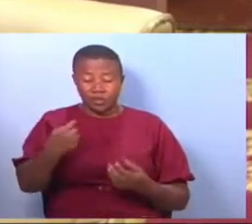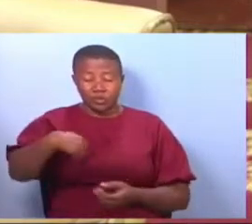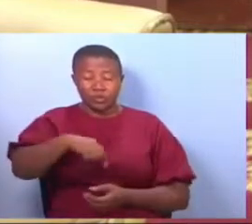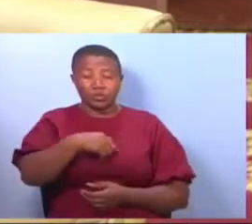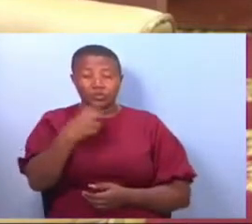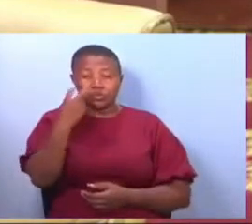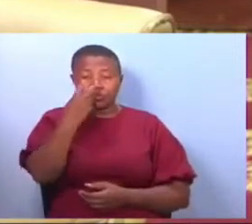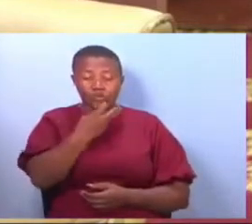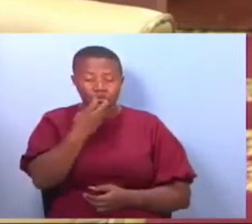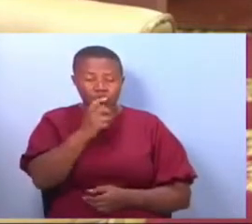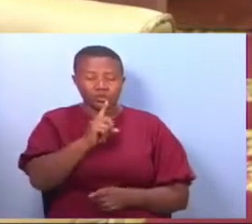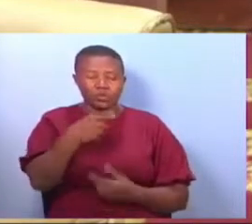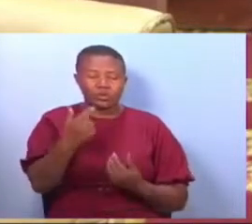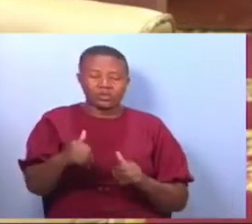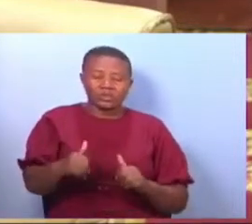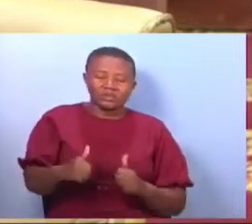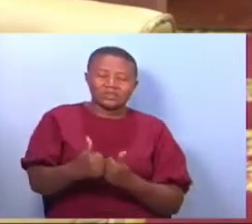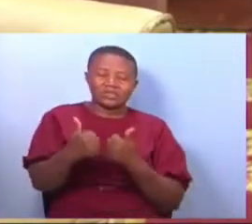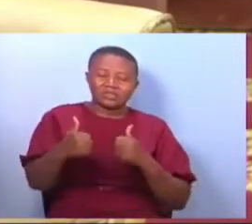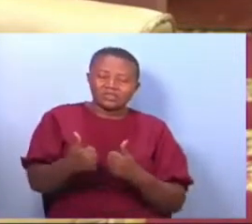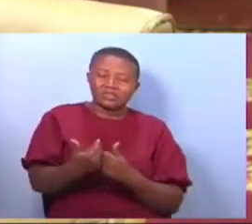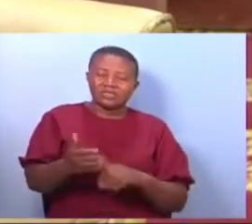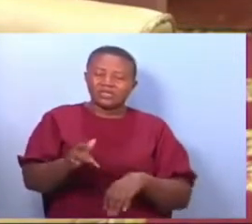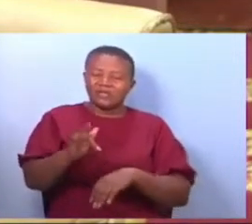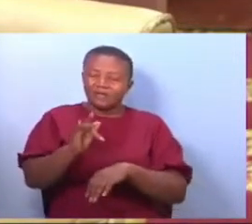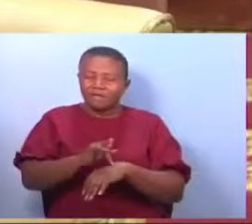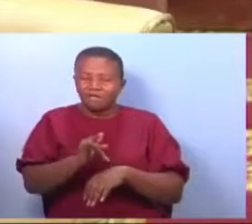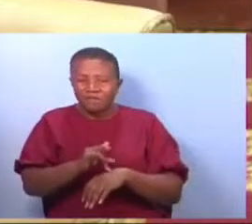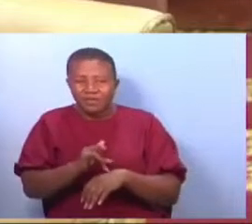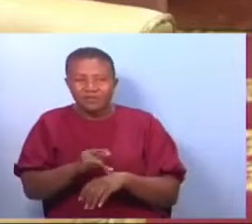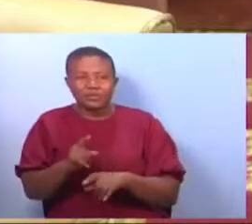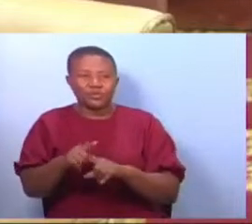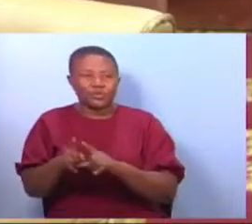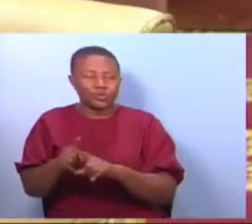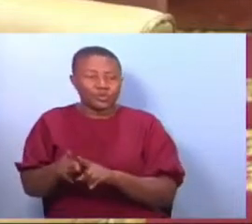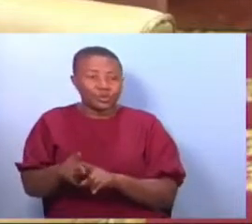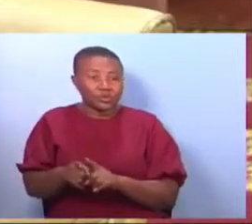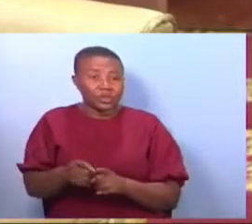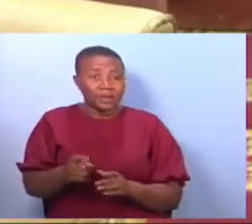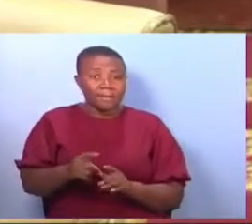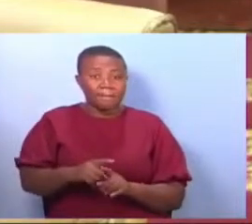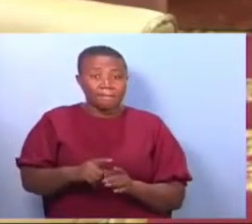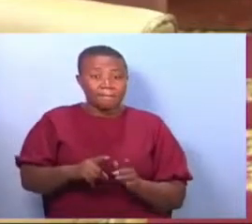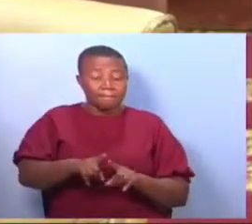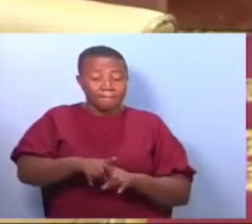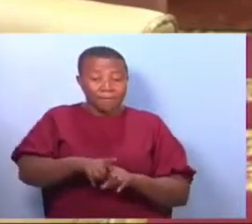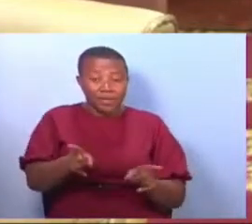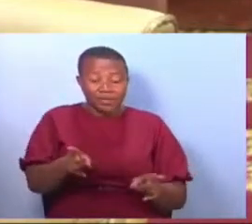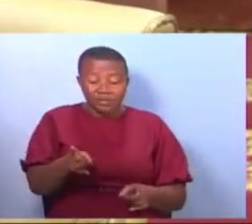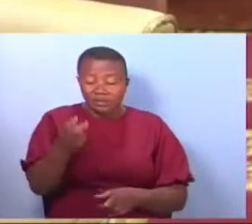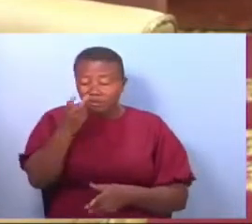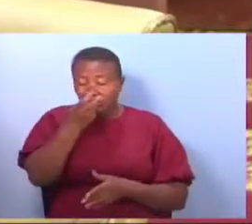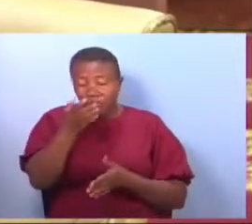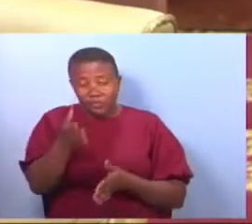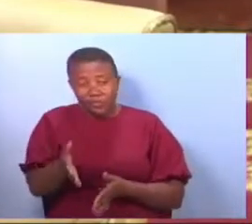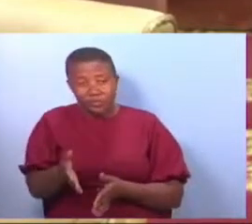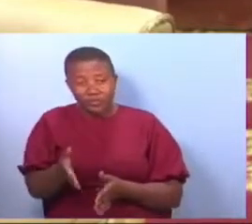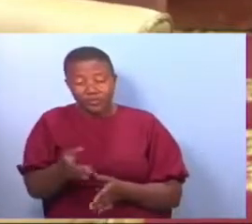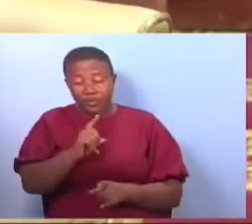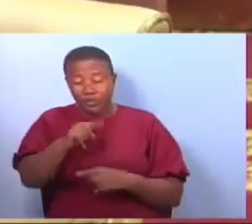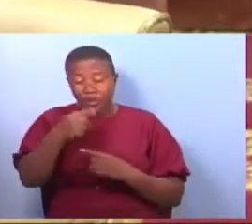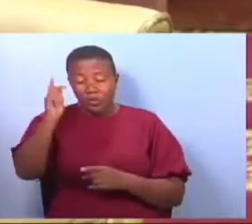talk about challenges, effects, consequences of climate change. But Mr. Speaker, when it comes to the political